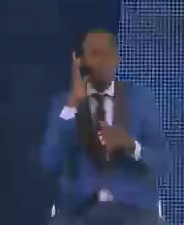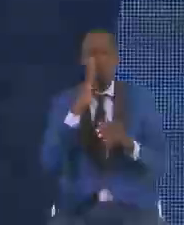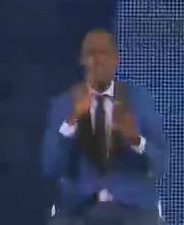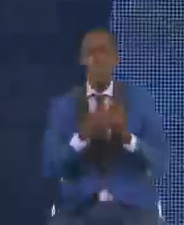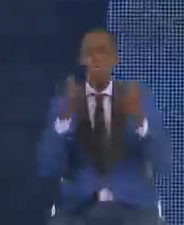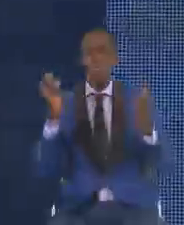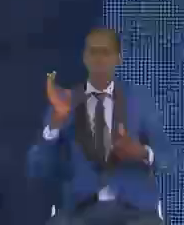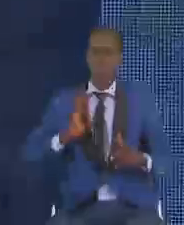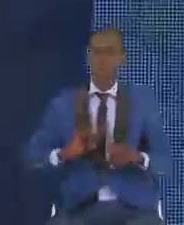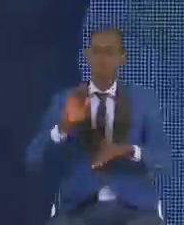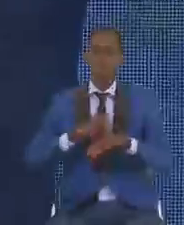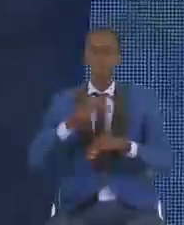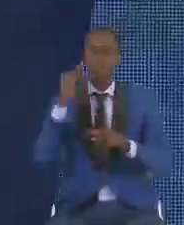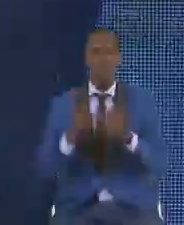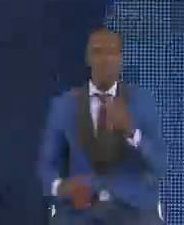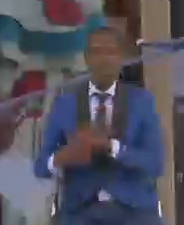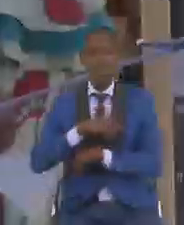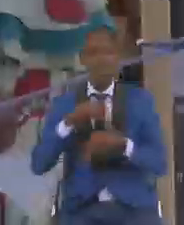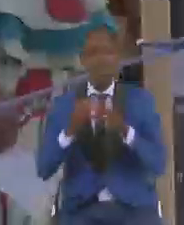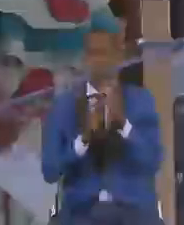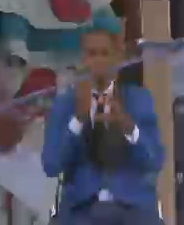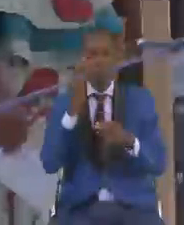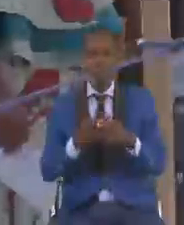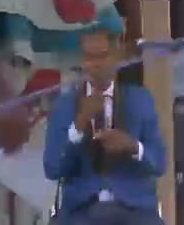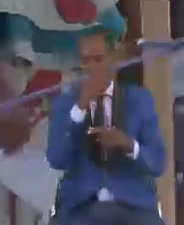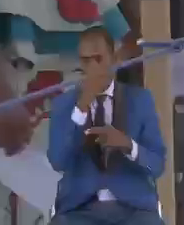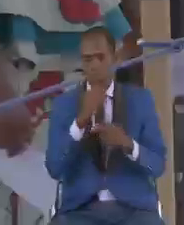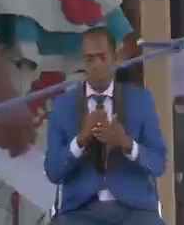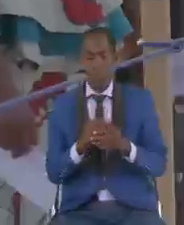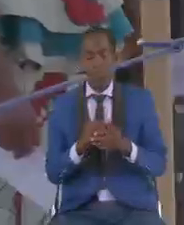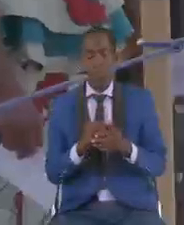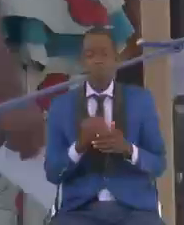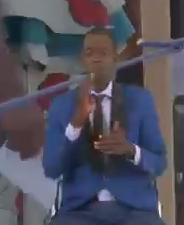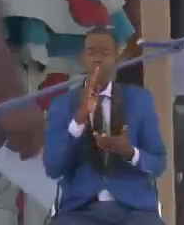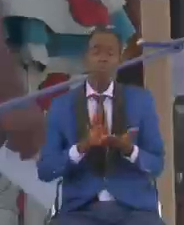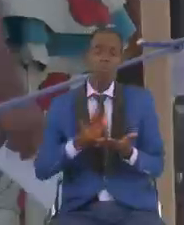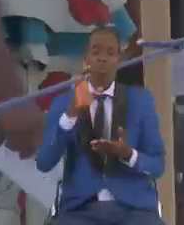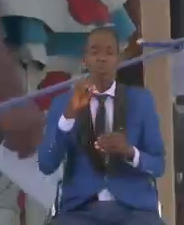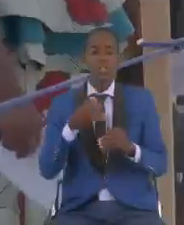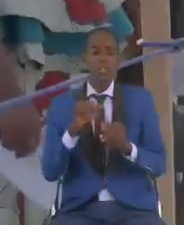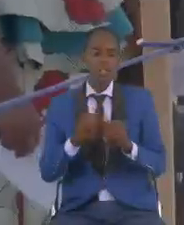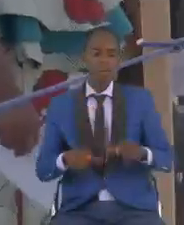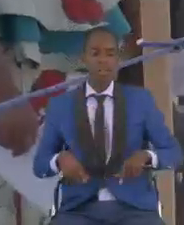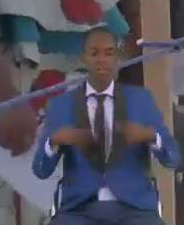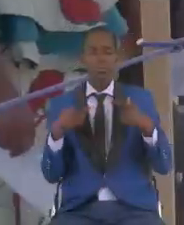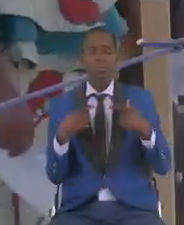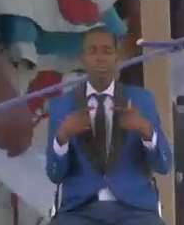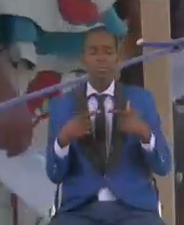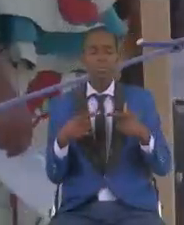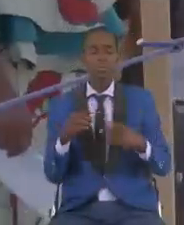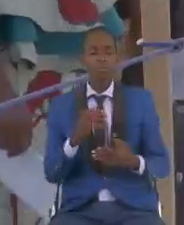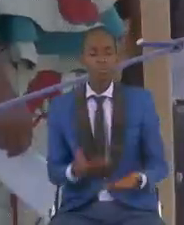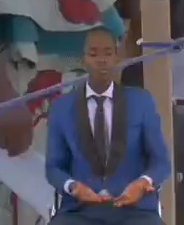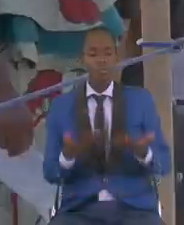the final day, in Jesus' name. Amen. Be glorified in every life, magnified